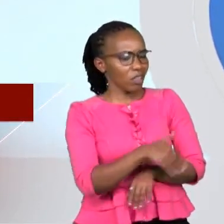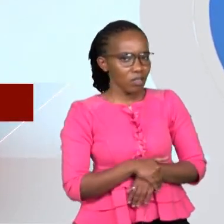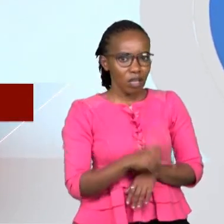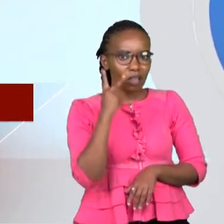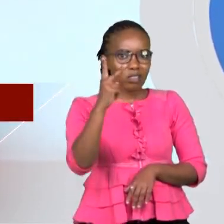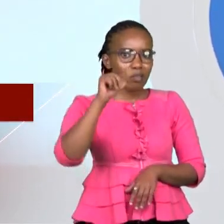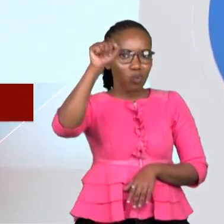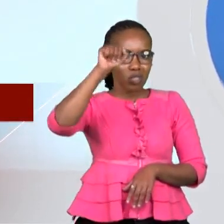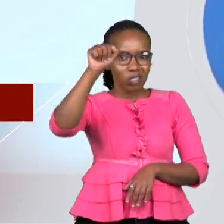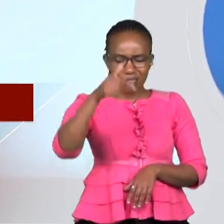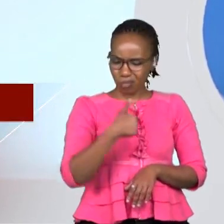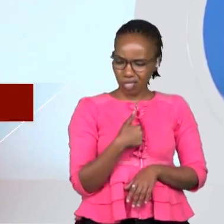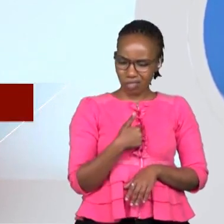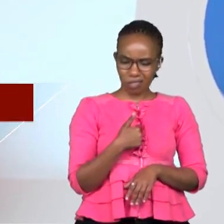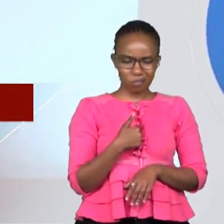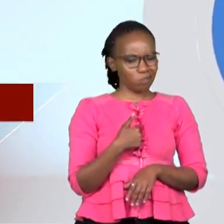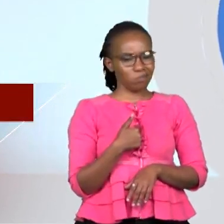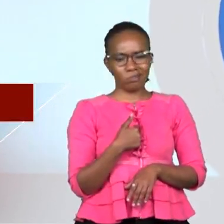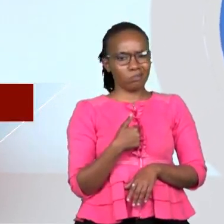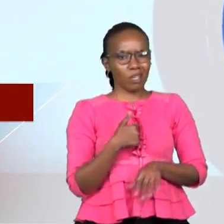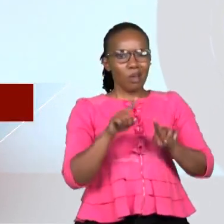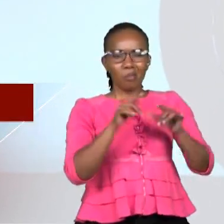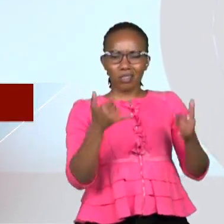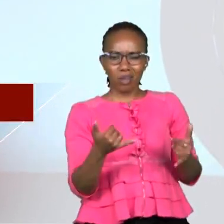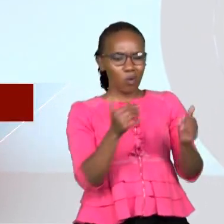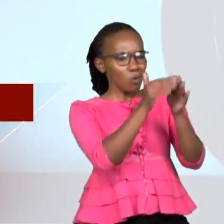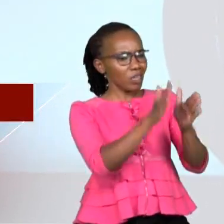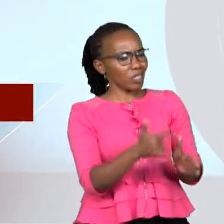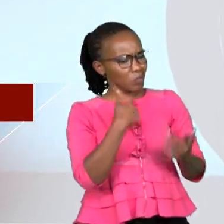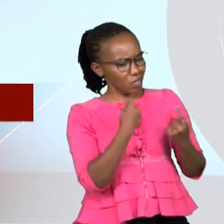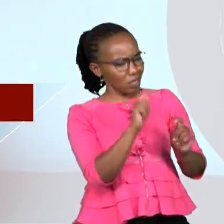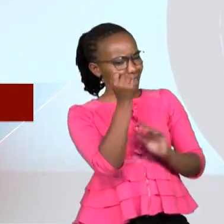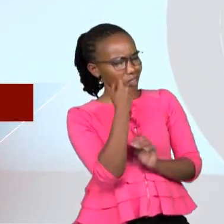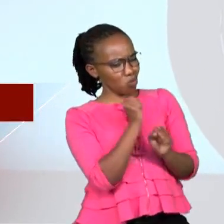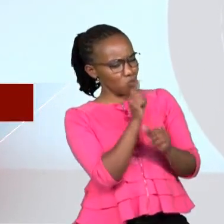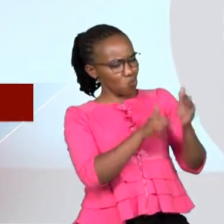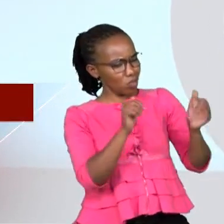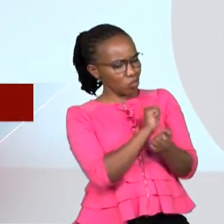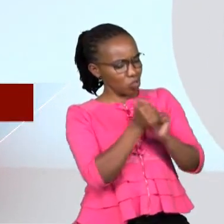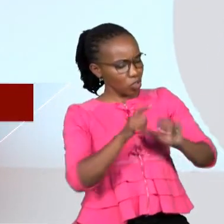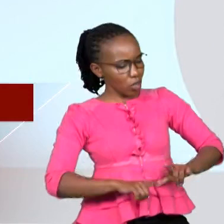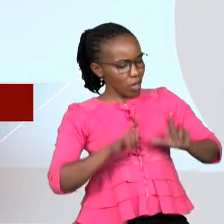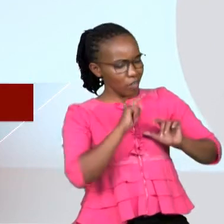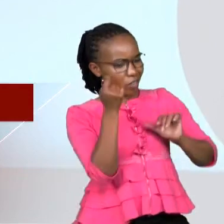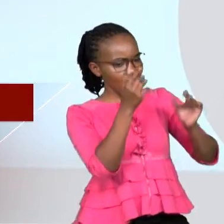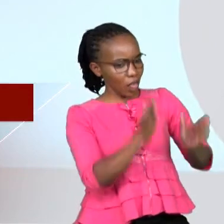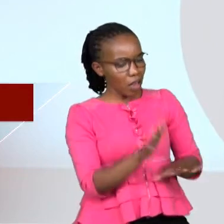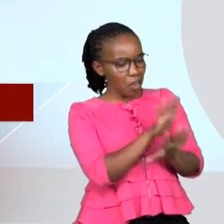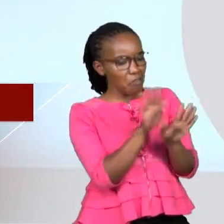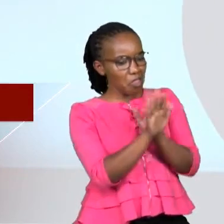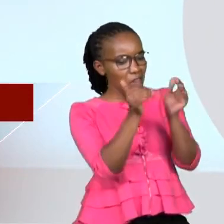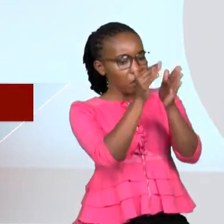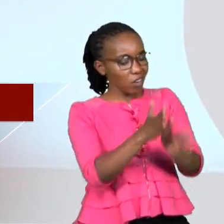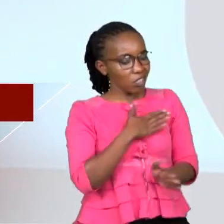thought it was not for me. But looking at the leaders and trying to understand what they're trying to do to change lives, everything our leaders do